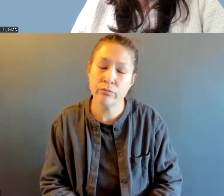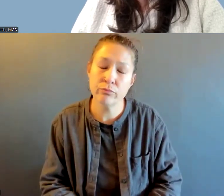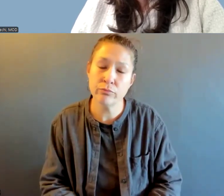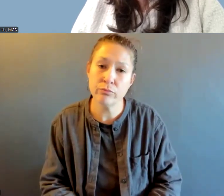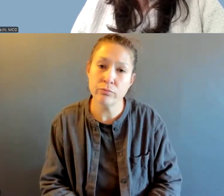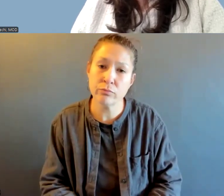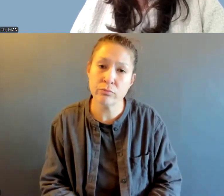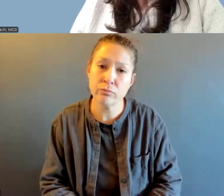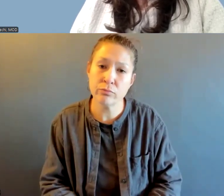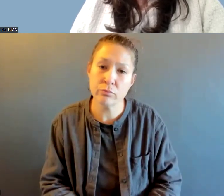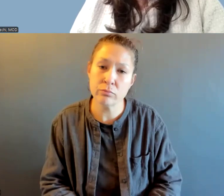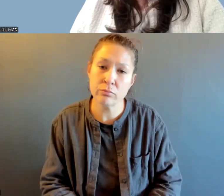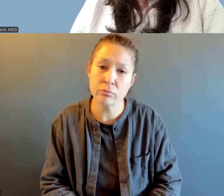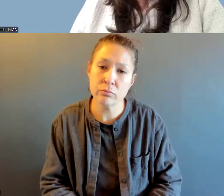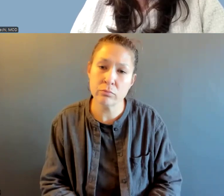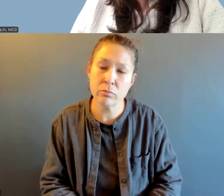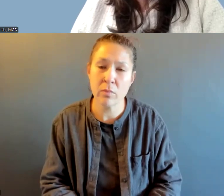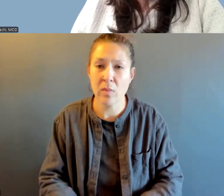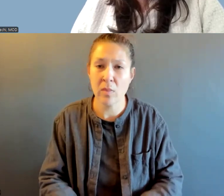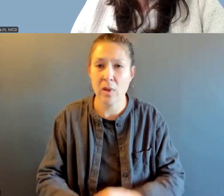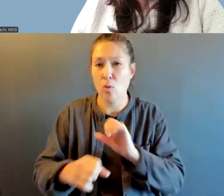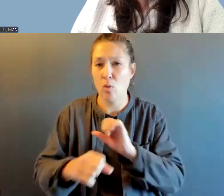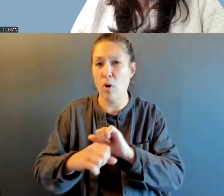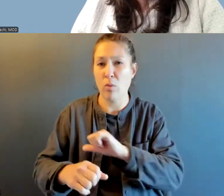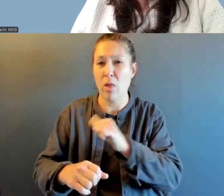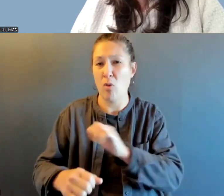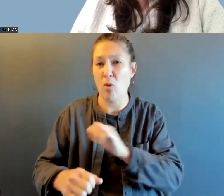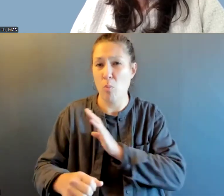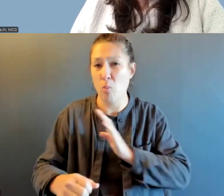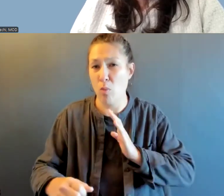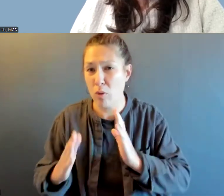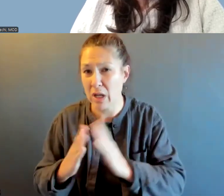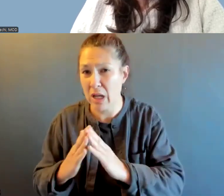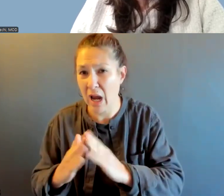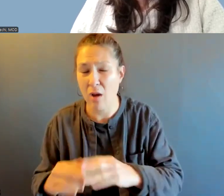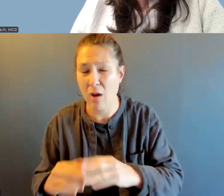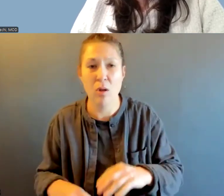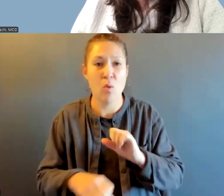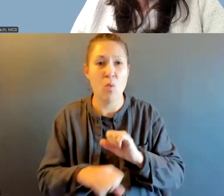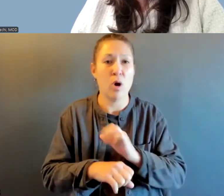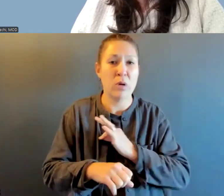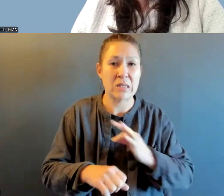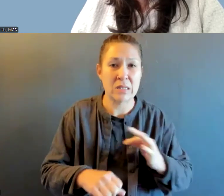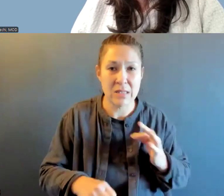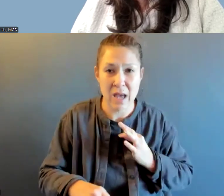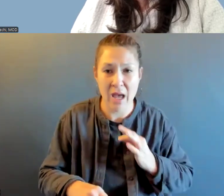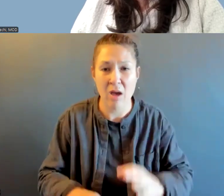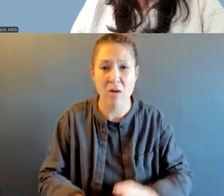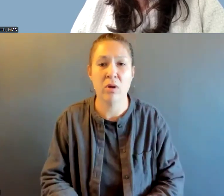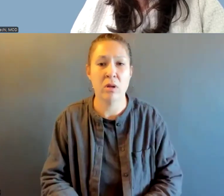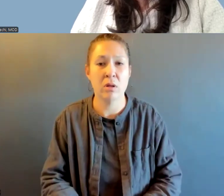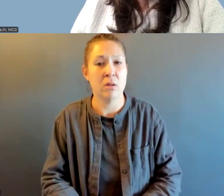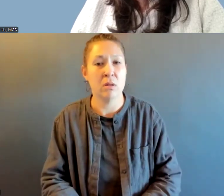other boards in your town, with the staff in or city, and with the municipal